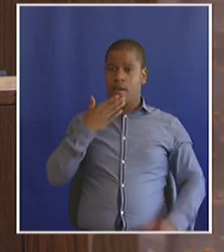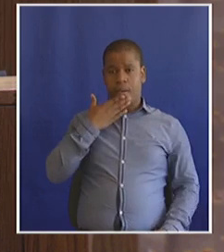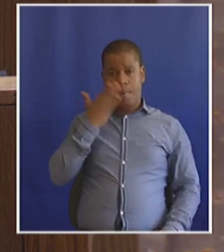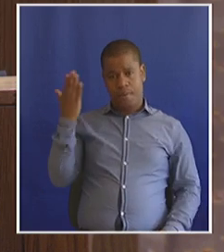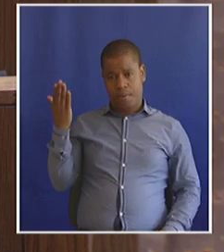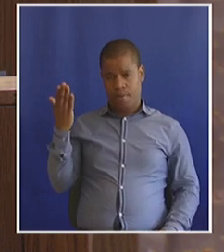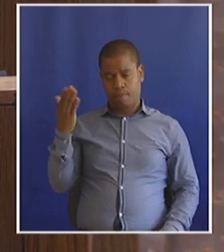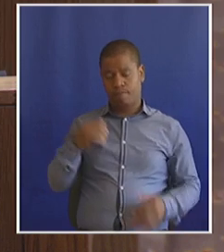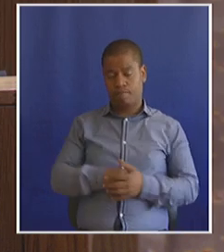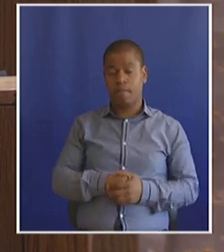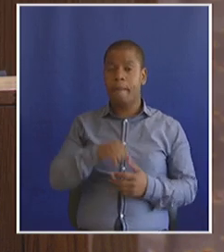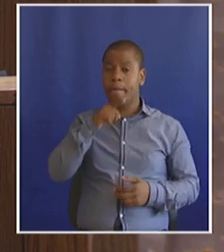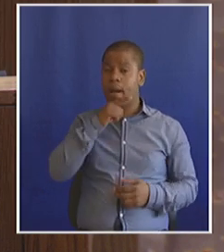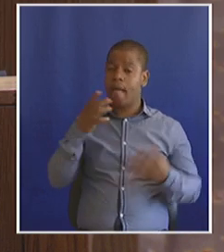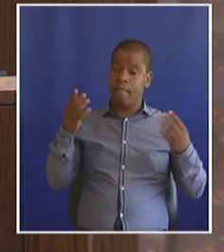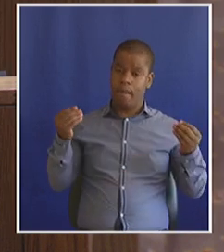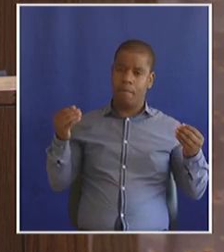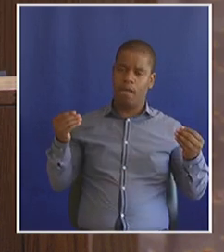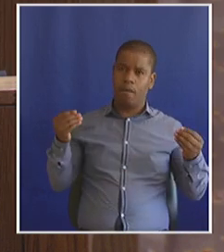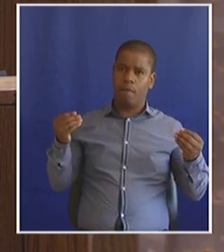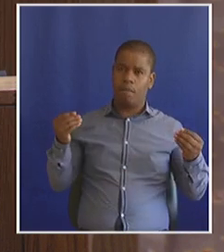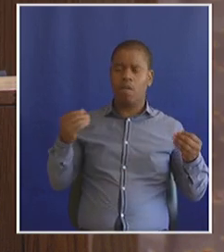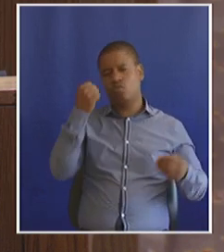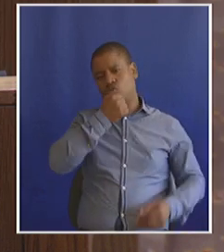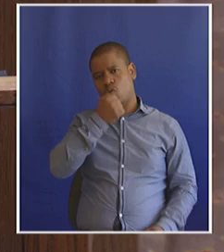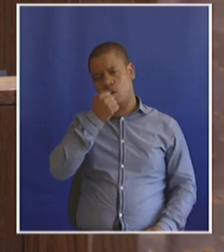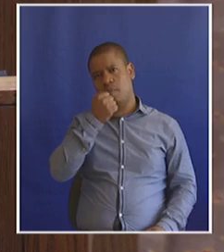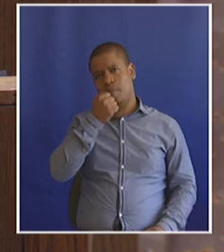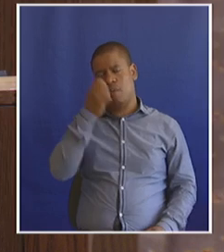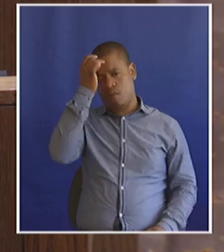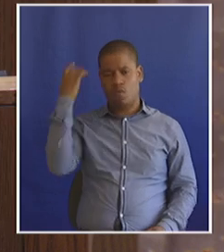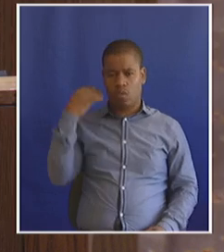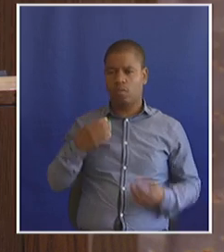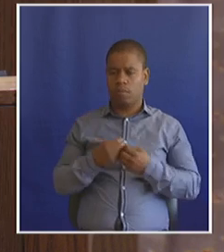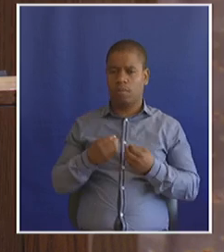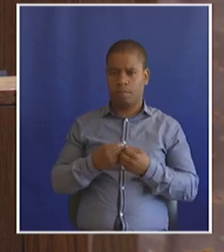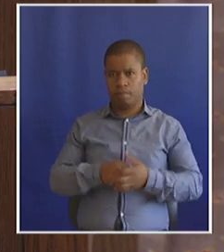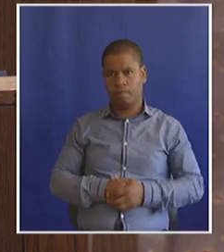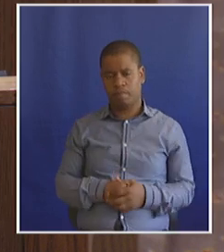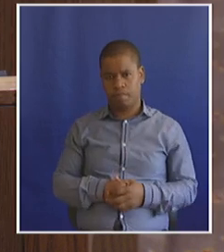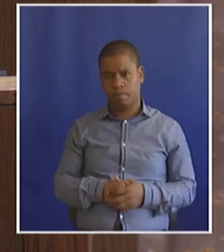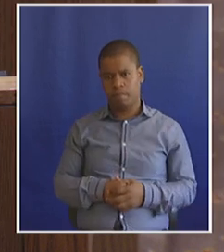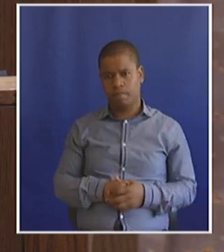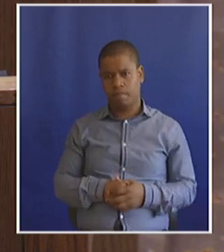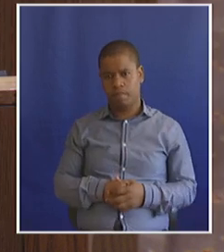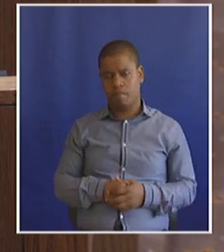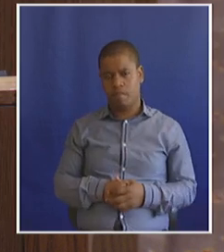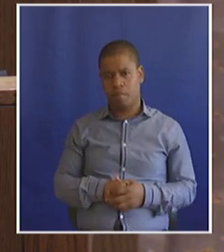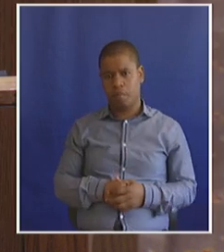the numbers of sorry, and that's also in regard to Mr. Tablanche. I have been given some statistics. The number